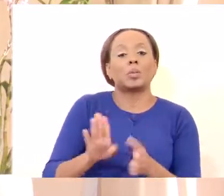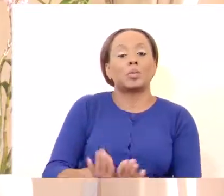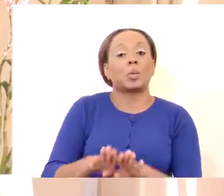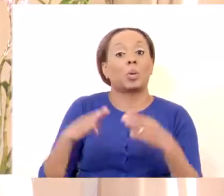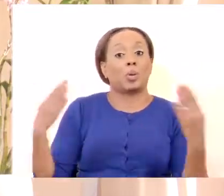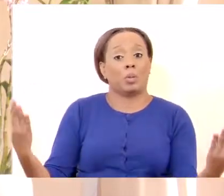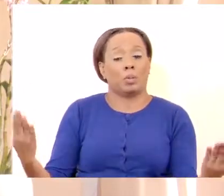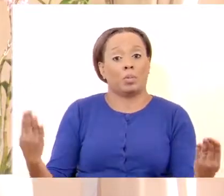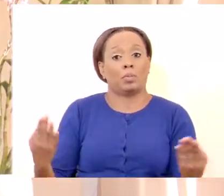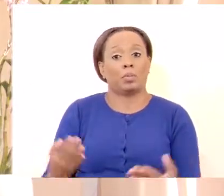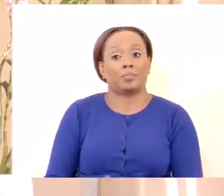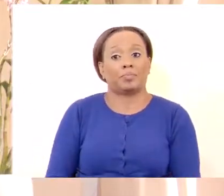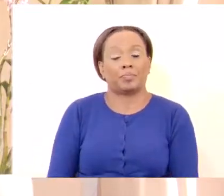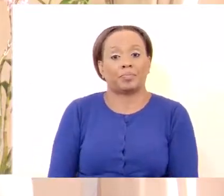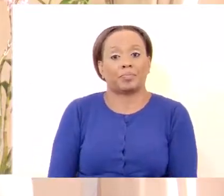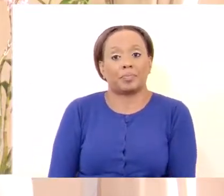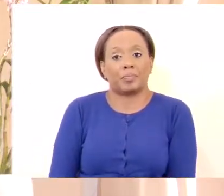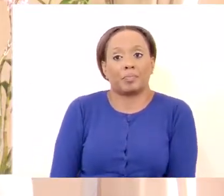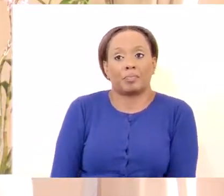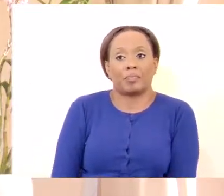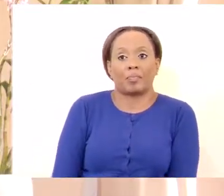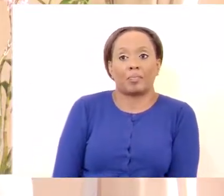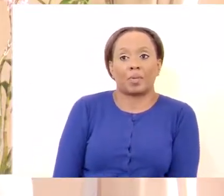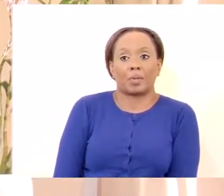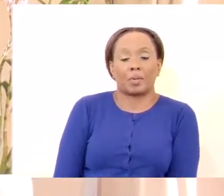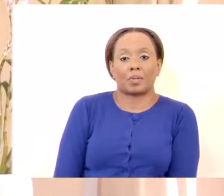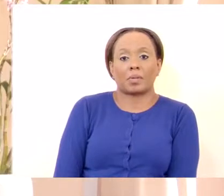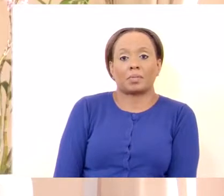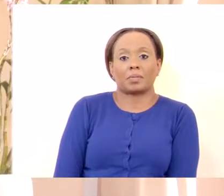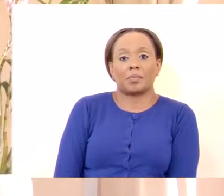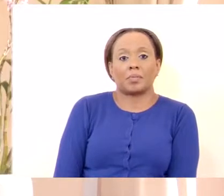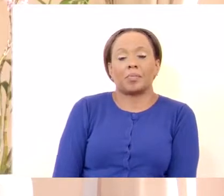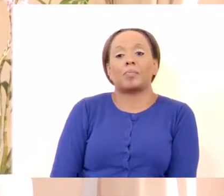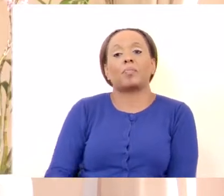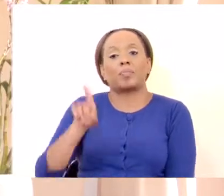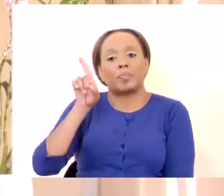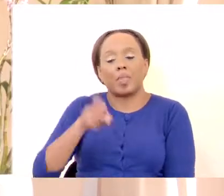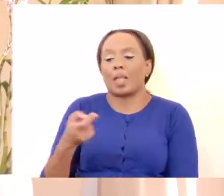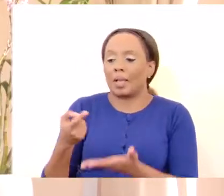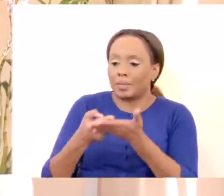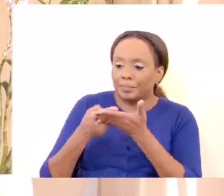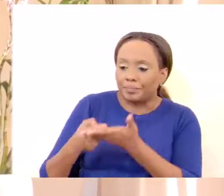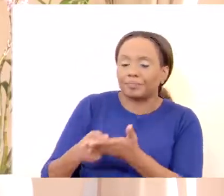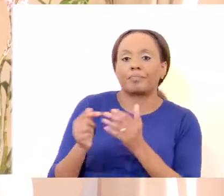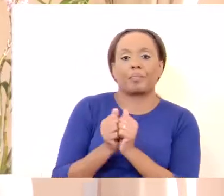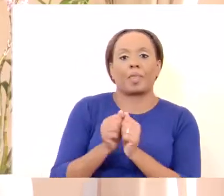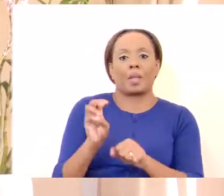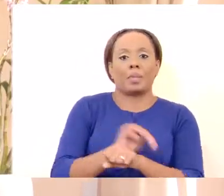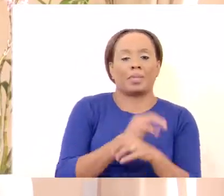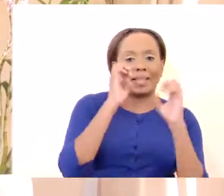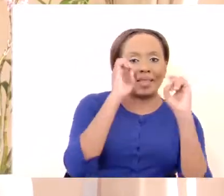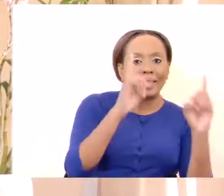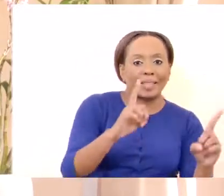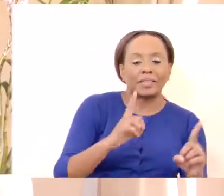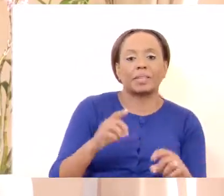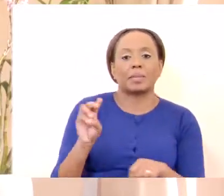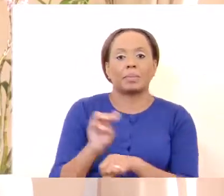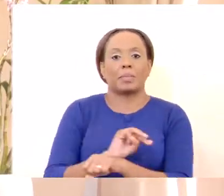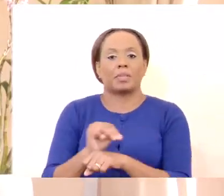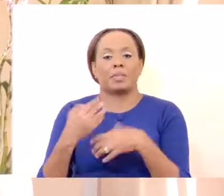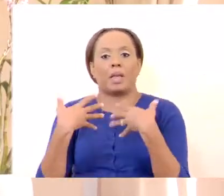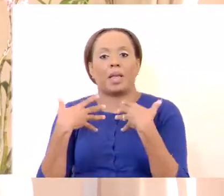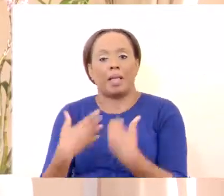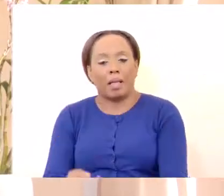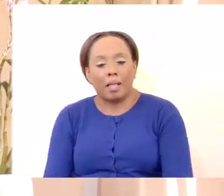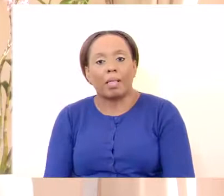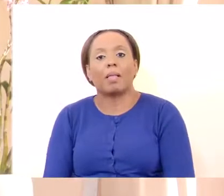schools, that has to result from a discussion between the Ministry of Education and Ministry of Health and Wellness, with the Ministry